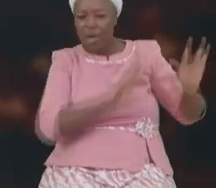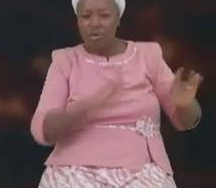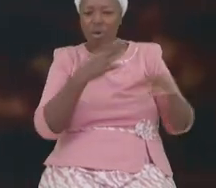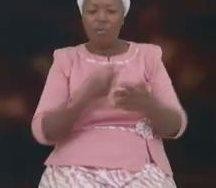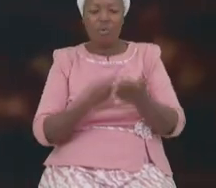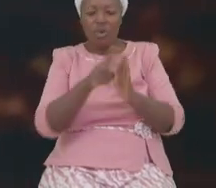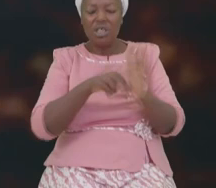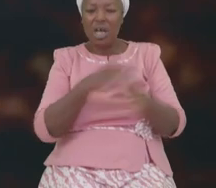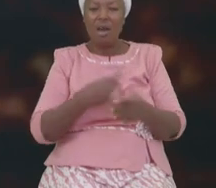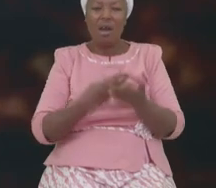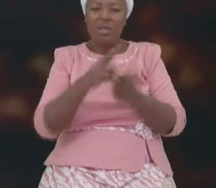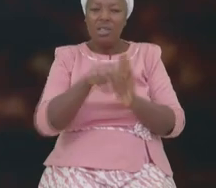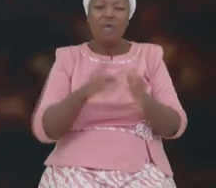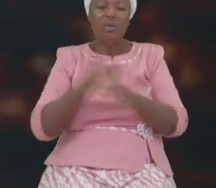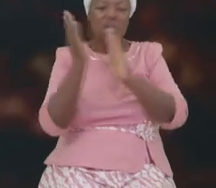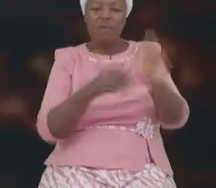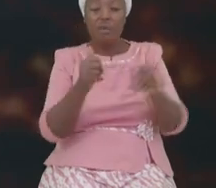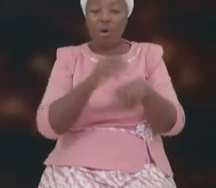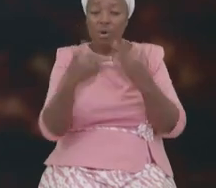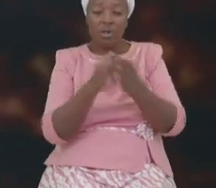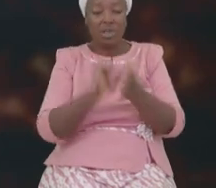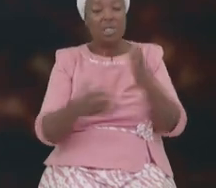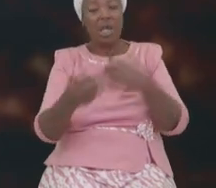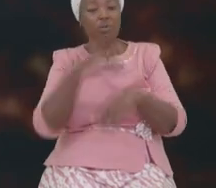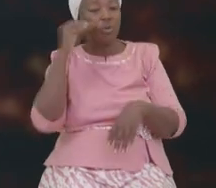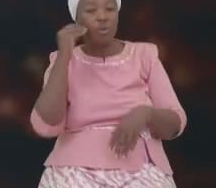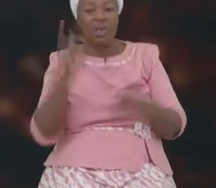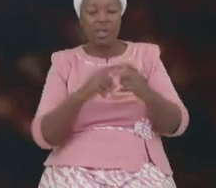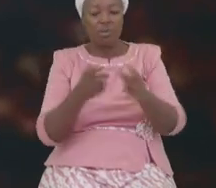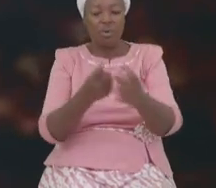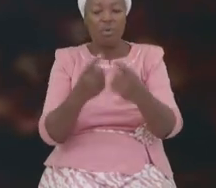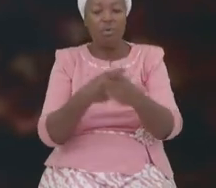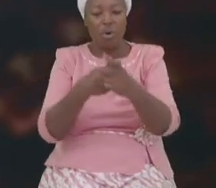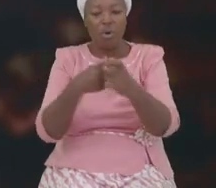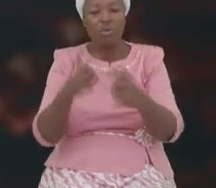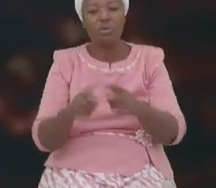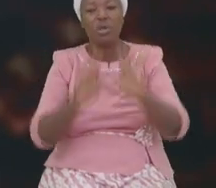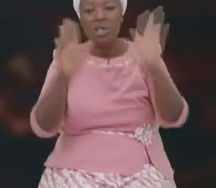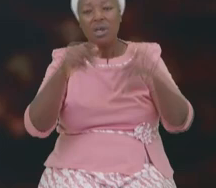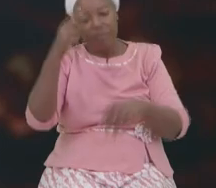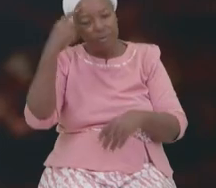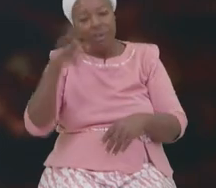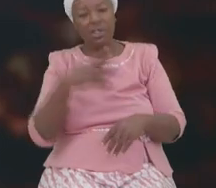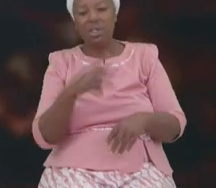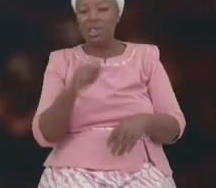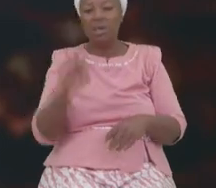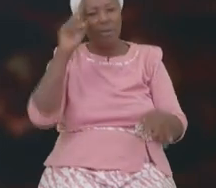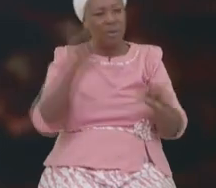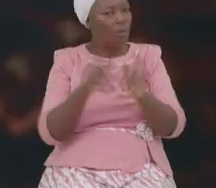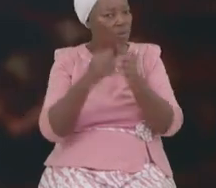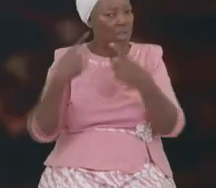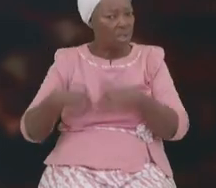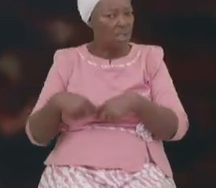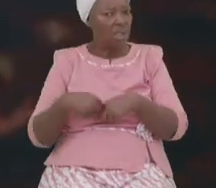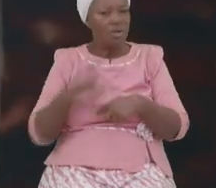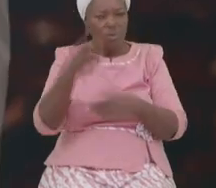and righteousness. We leave all that behind and then we come for covenant. There's no covenant without the heart. You will bring your heart with you,